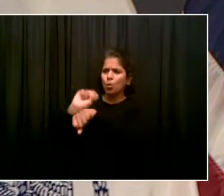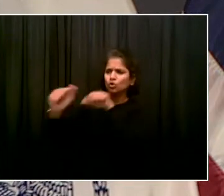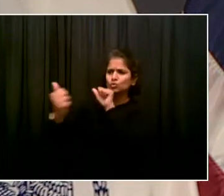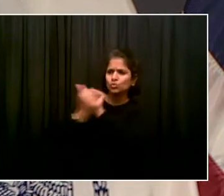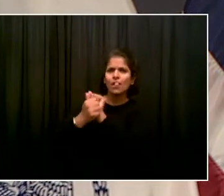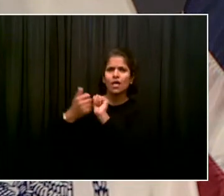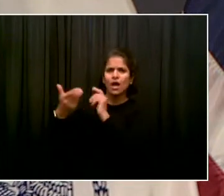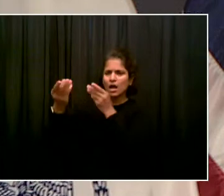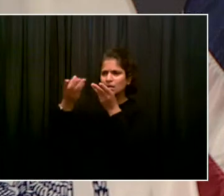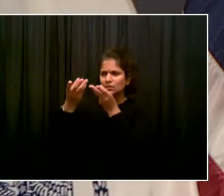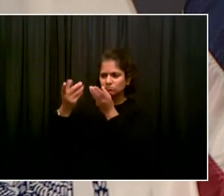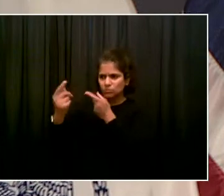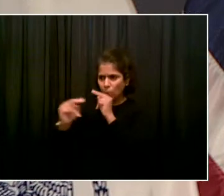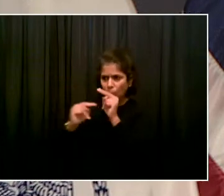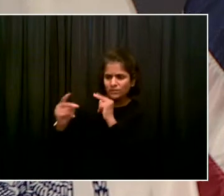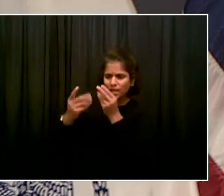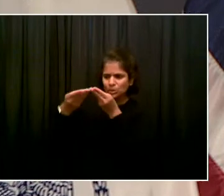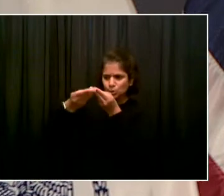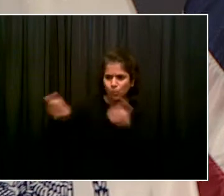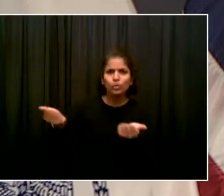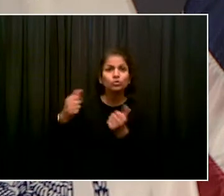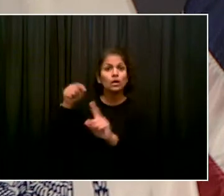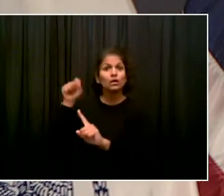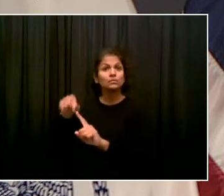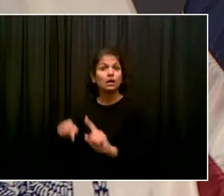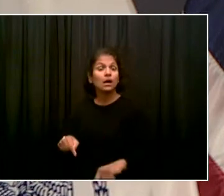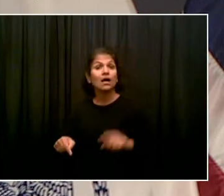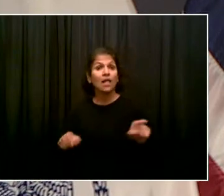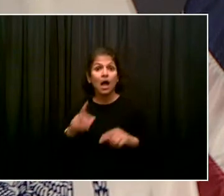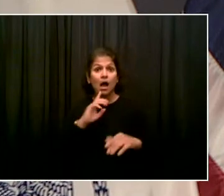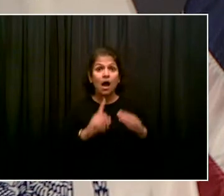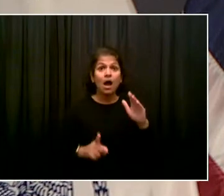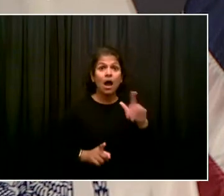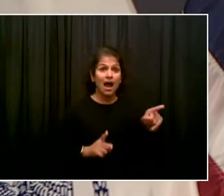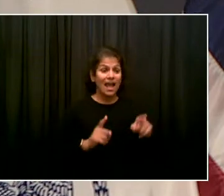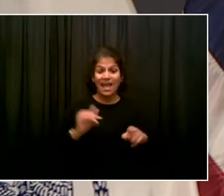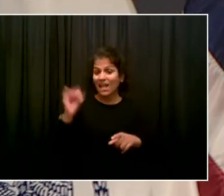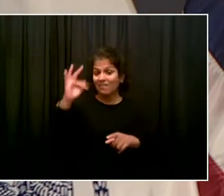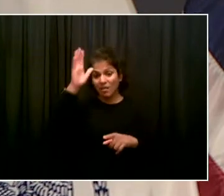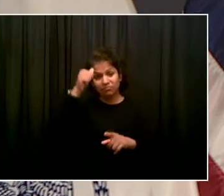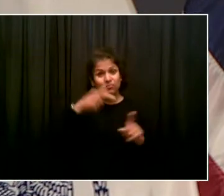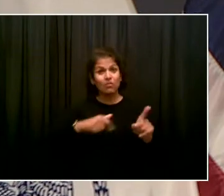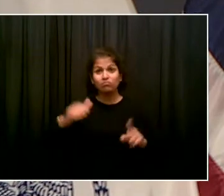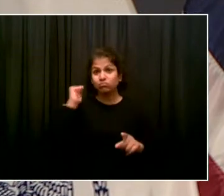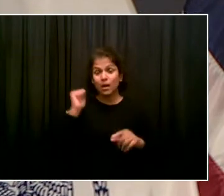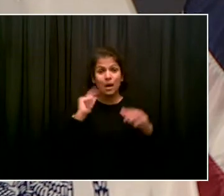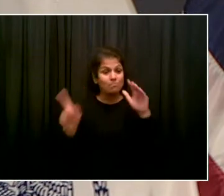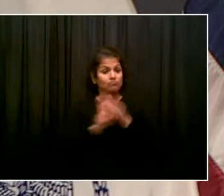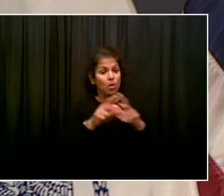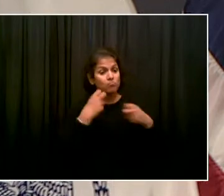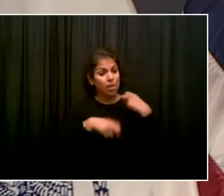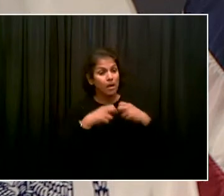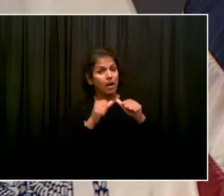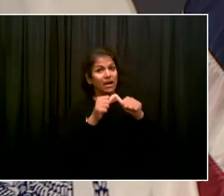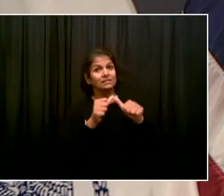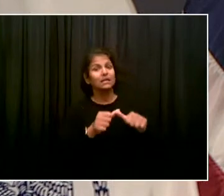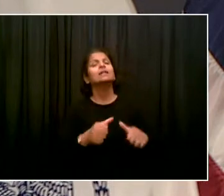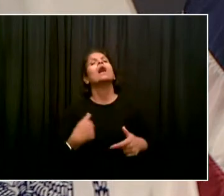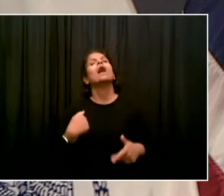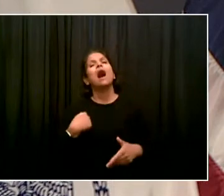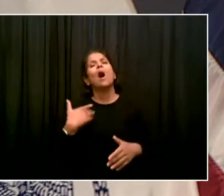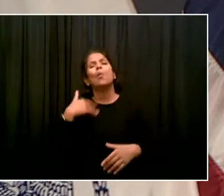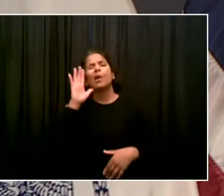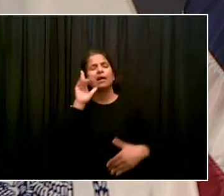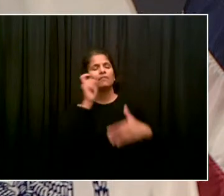to, that's where we have a problem. And I think what this says is the vast, vast, vast majority of restaurants and all the other businesses are